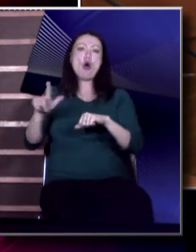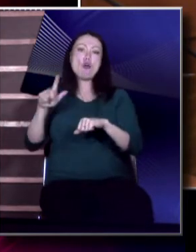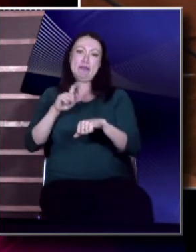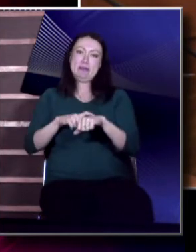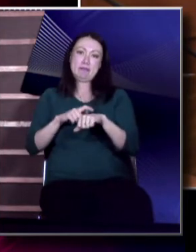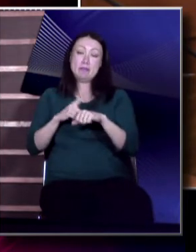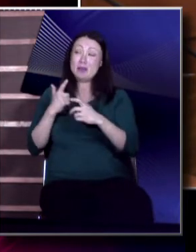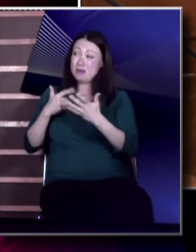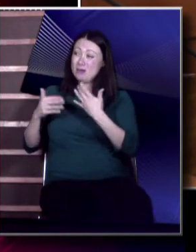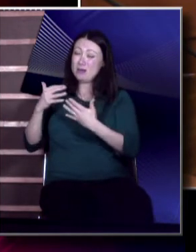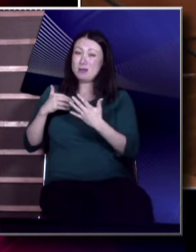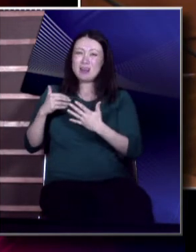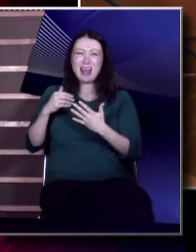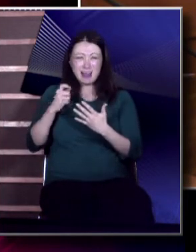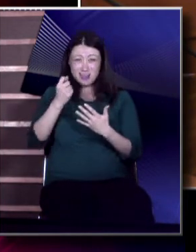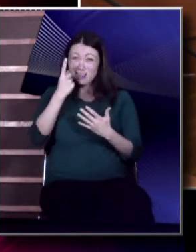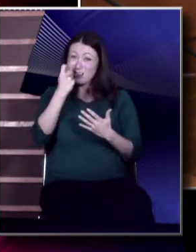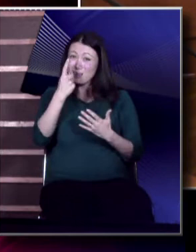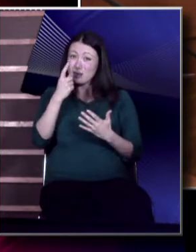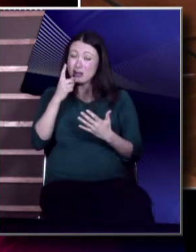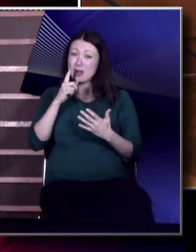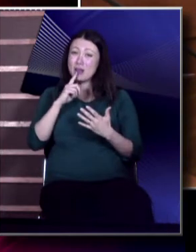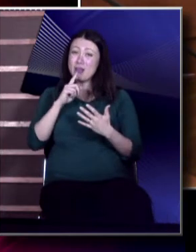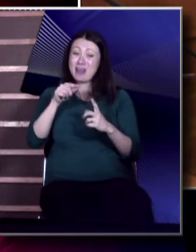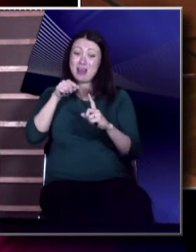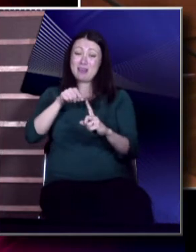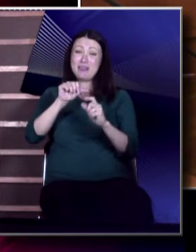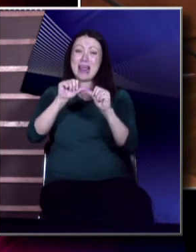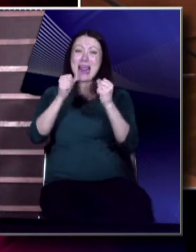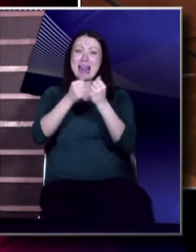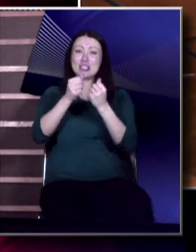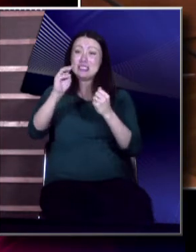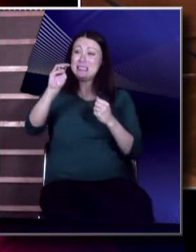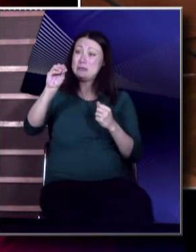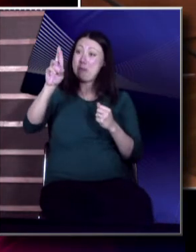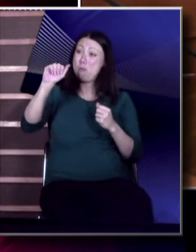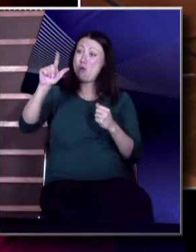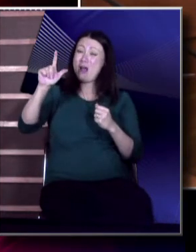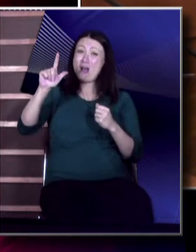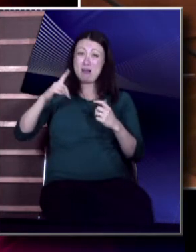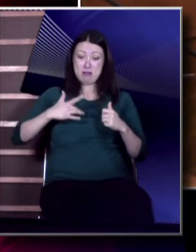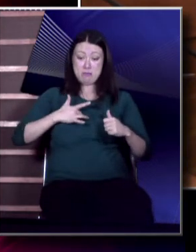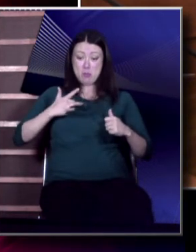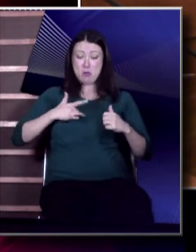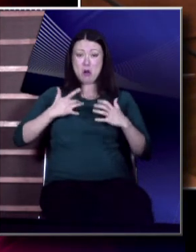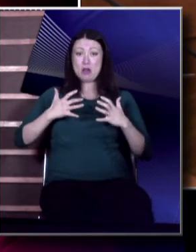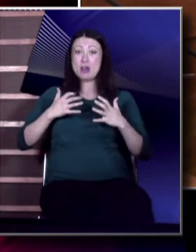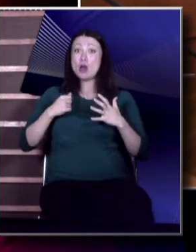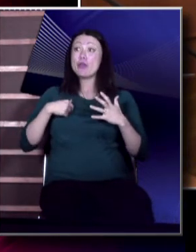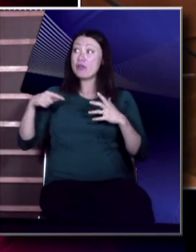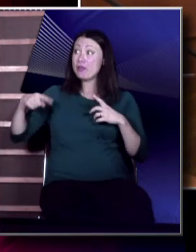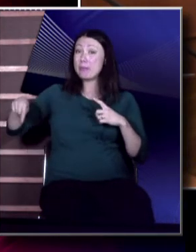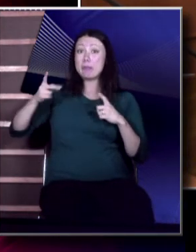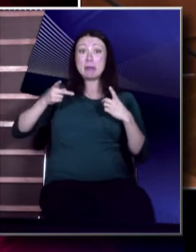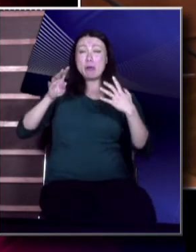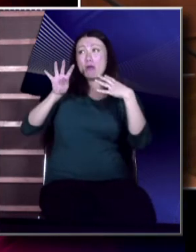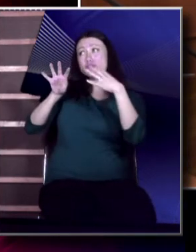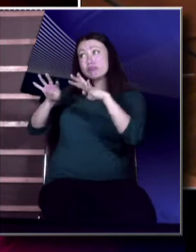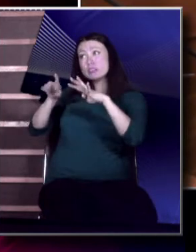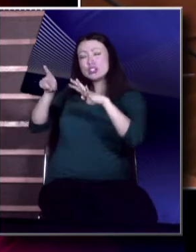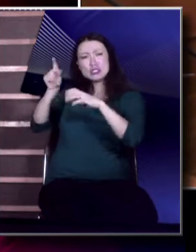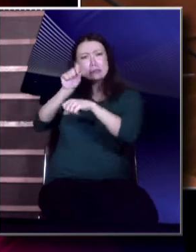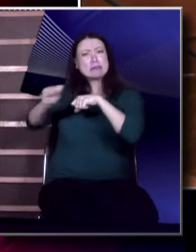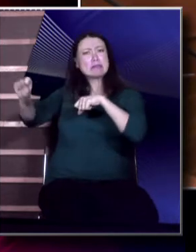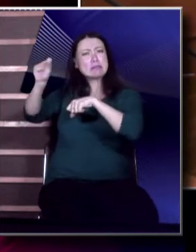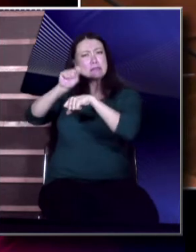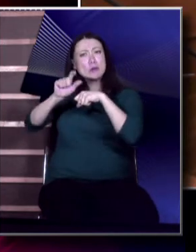lot to the morale of the agency when someone who they see as working really hard and working a lot of